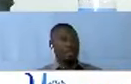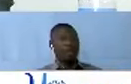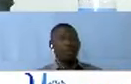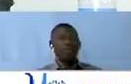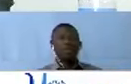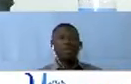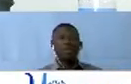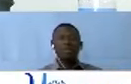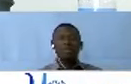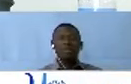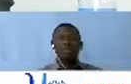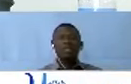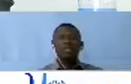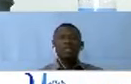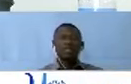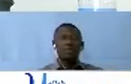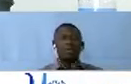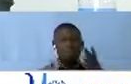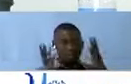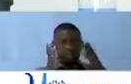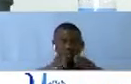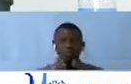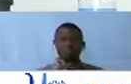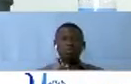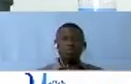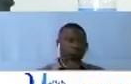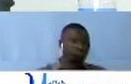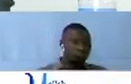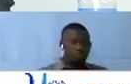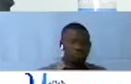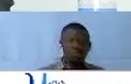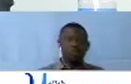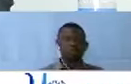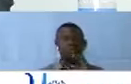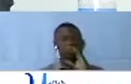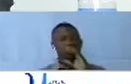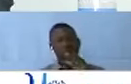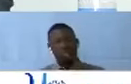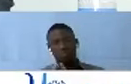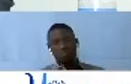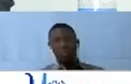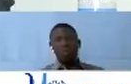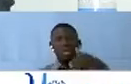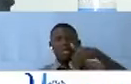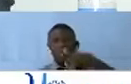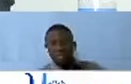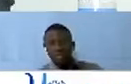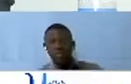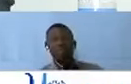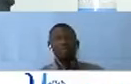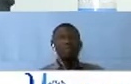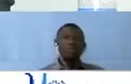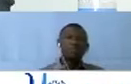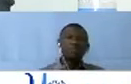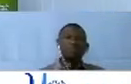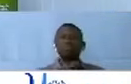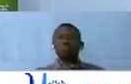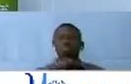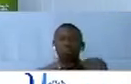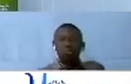kama ninjam fajawo keta. Rape cases. Ani kamusulu nyapinkang. Murder cases. Ani mofa kuol. Bomb robbery.